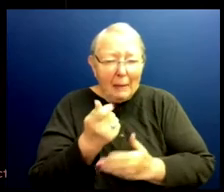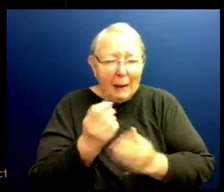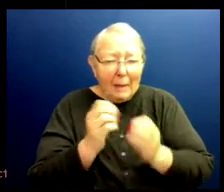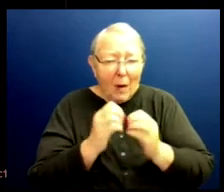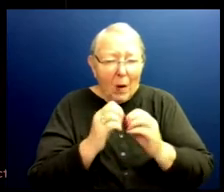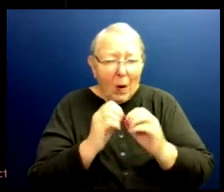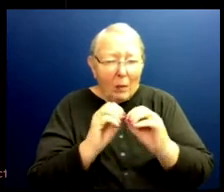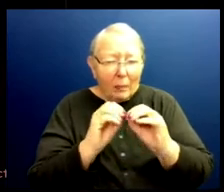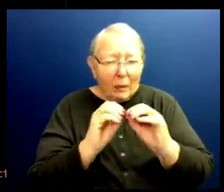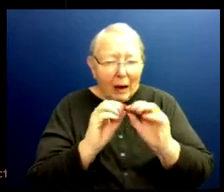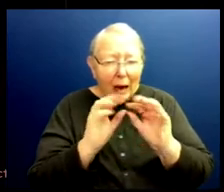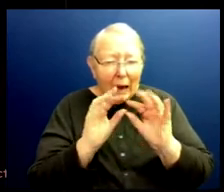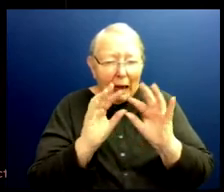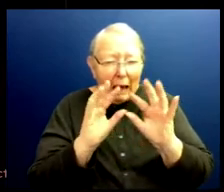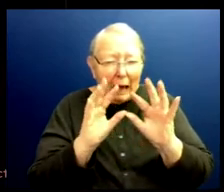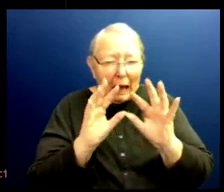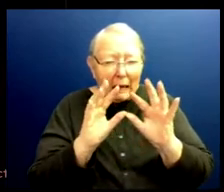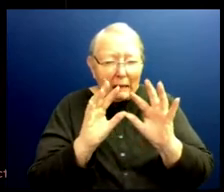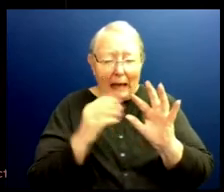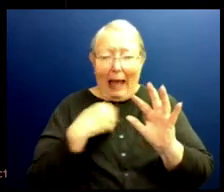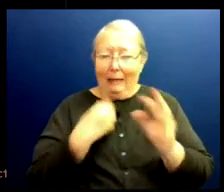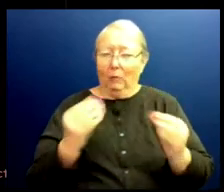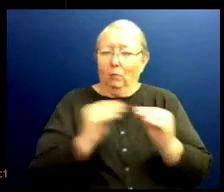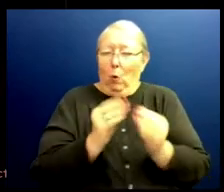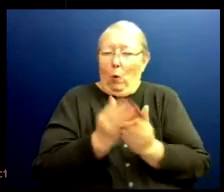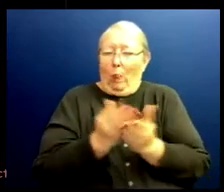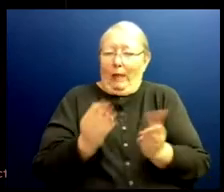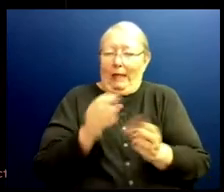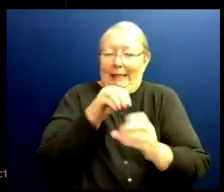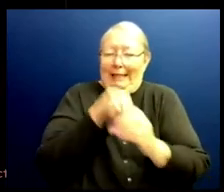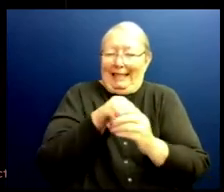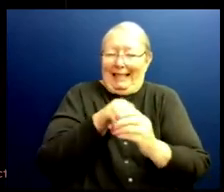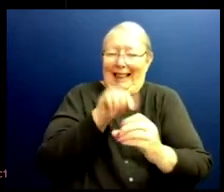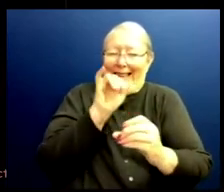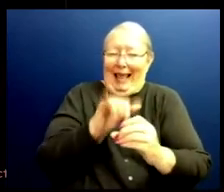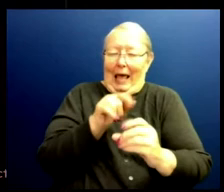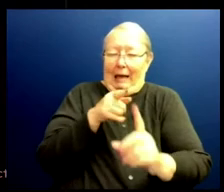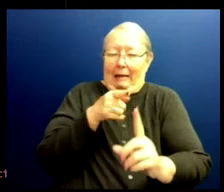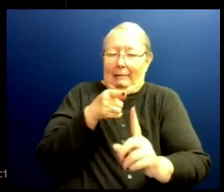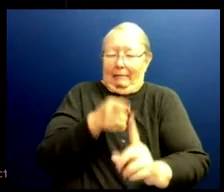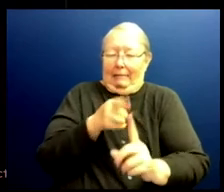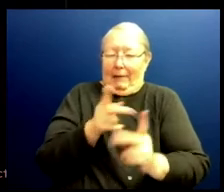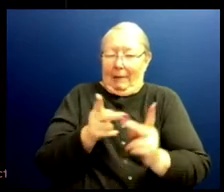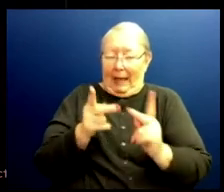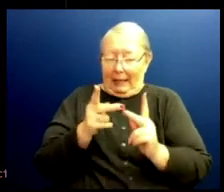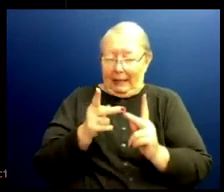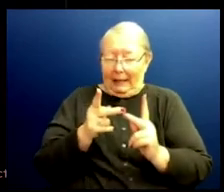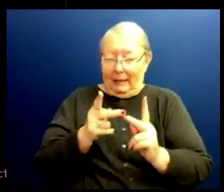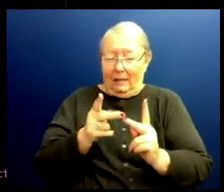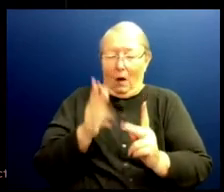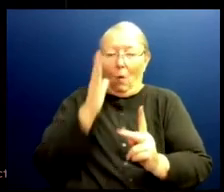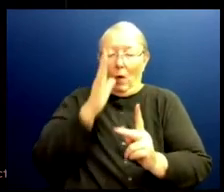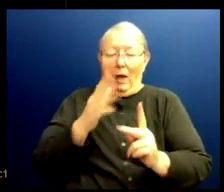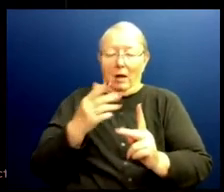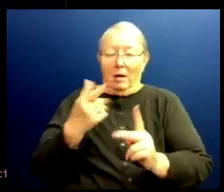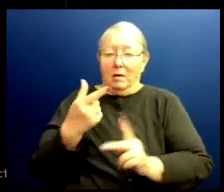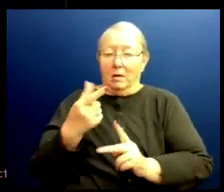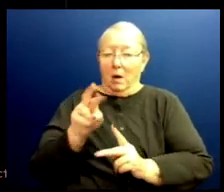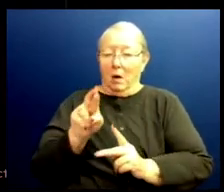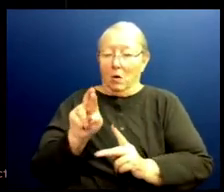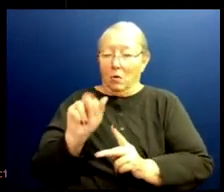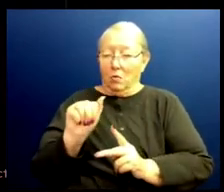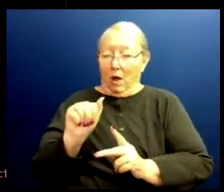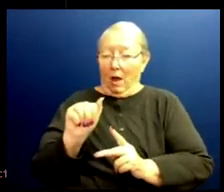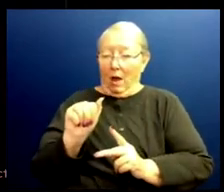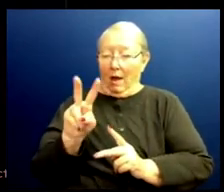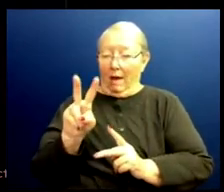a little more material there. Whether it will be successful in gravitationally attracting the material around it, and that turns out to